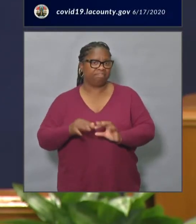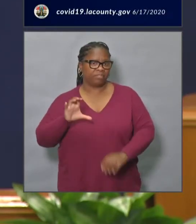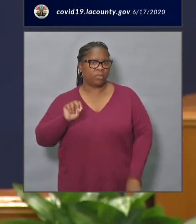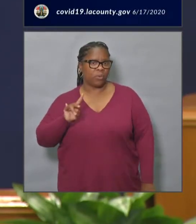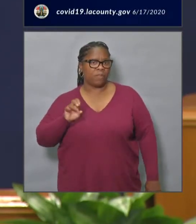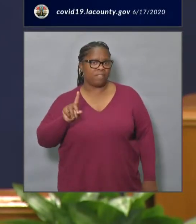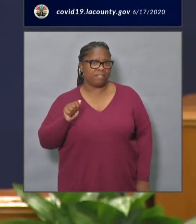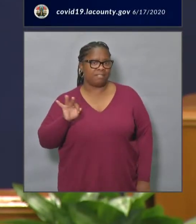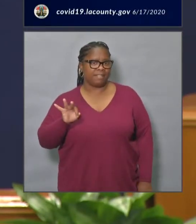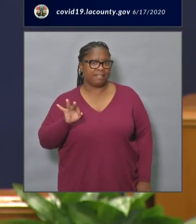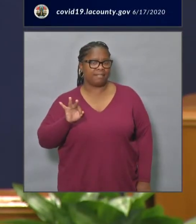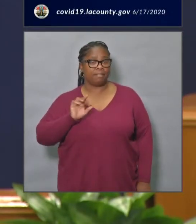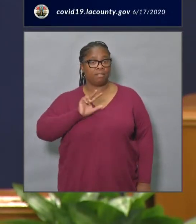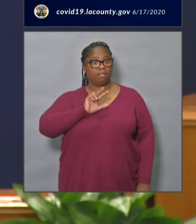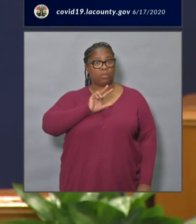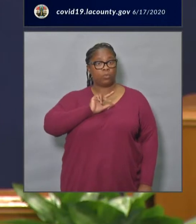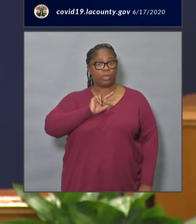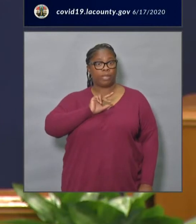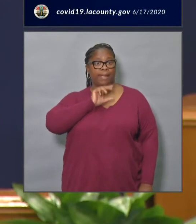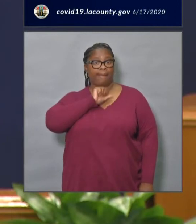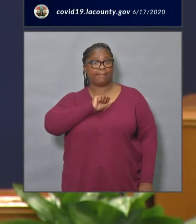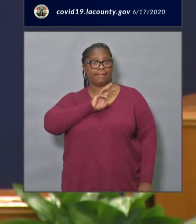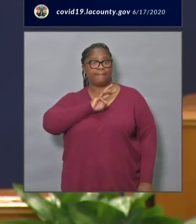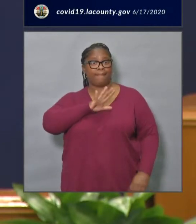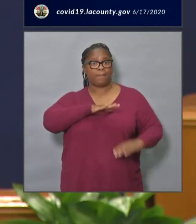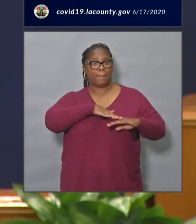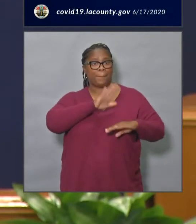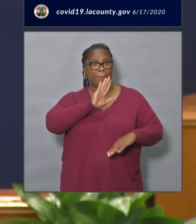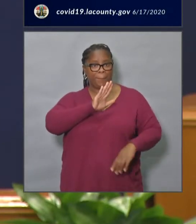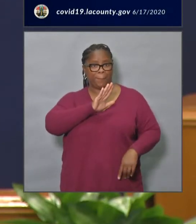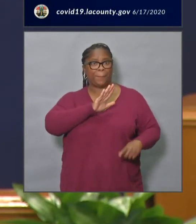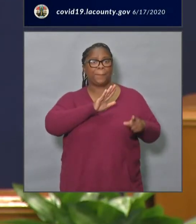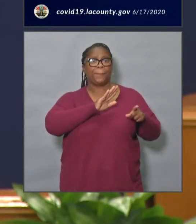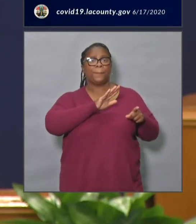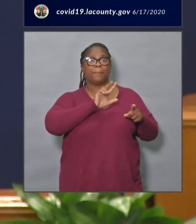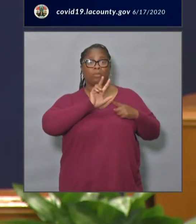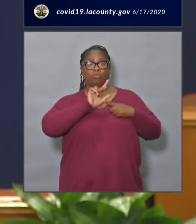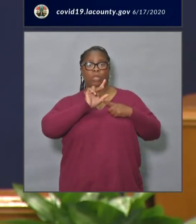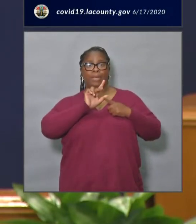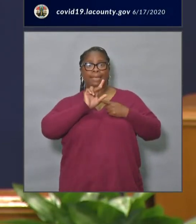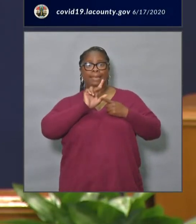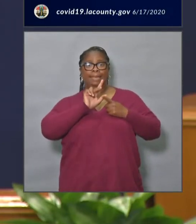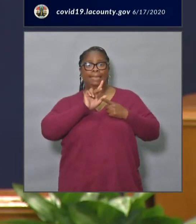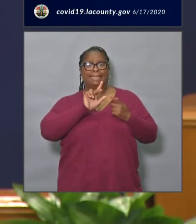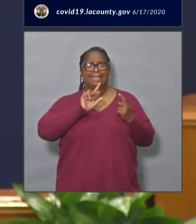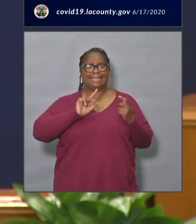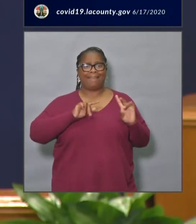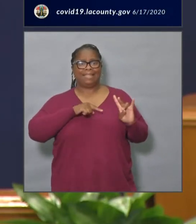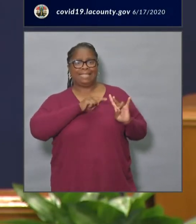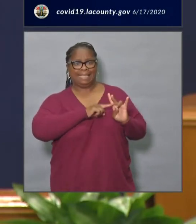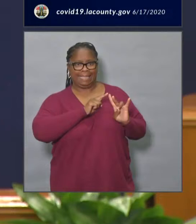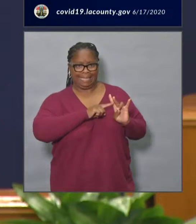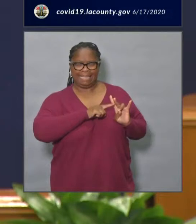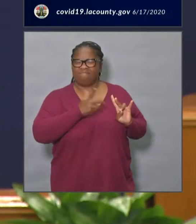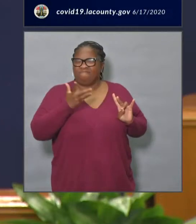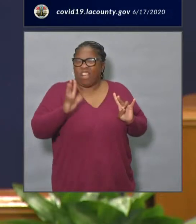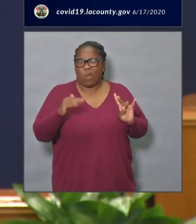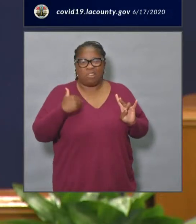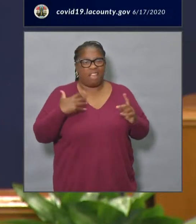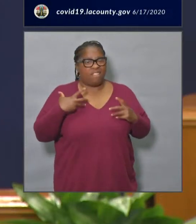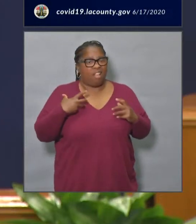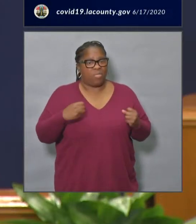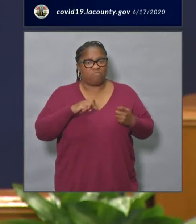who passed away are over the age of 65, and 17 people over the age of 65 who passed away had underlying